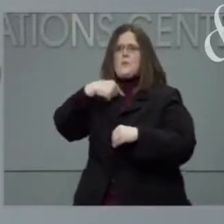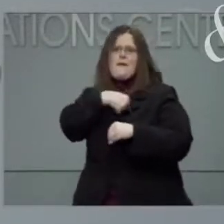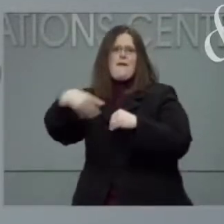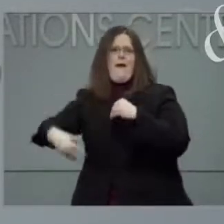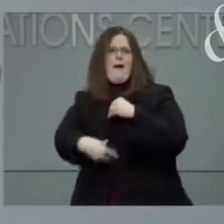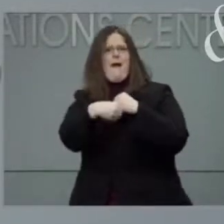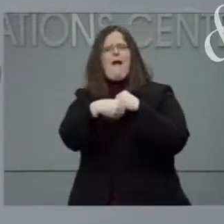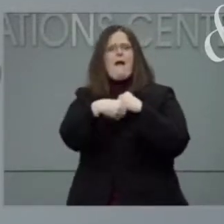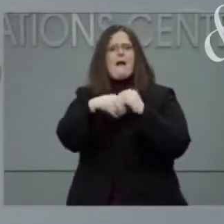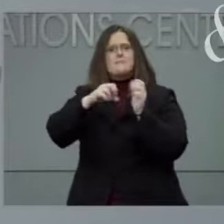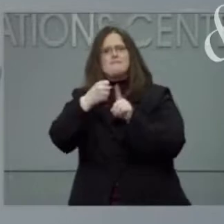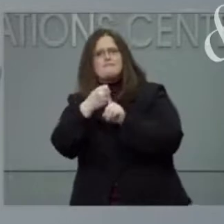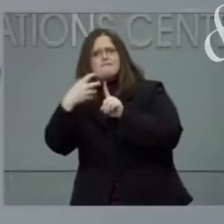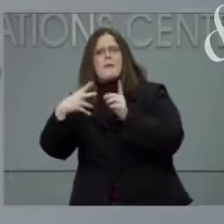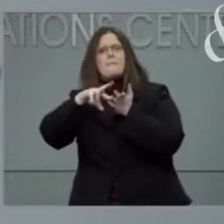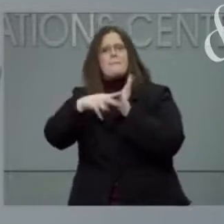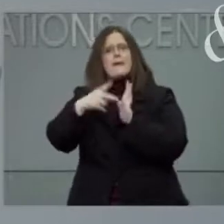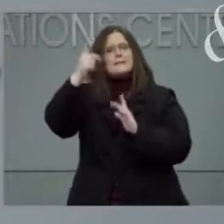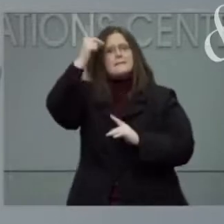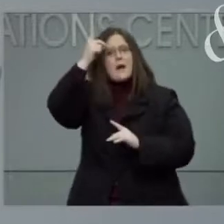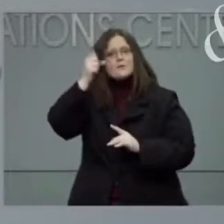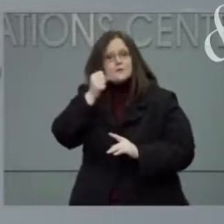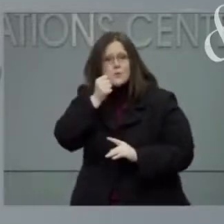these updates will be on our website,